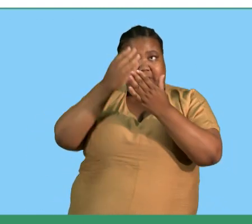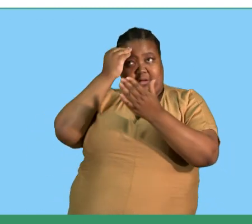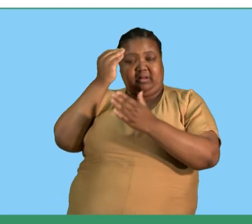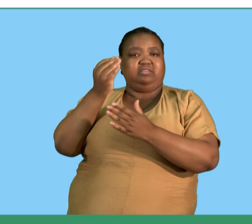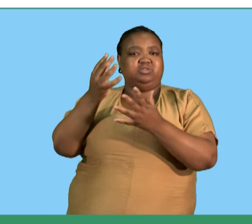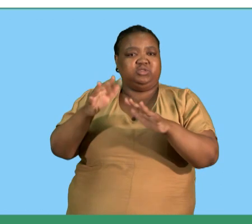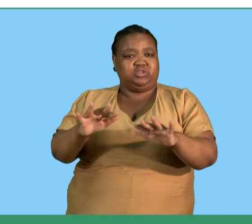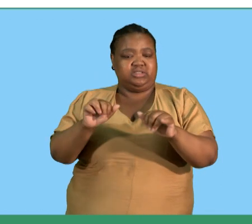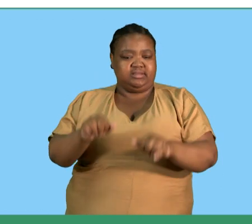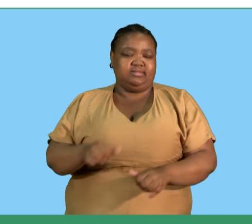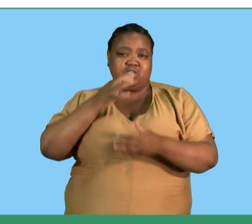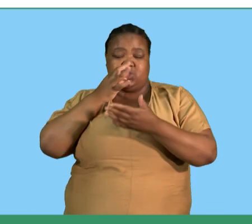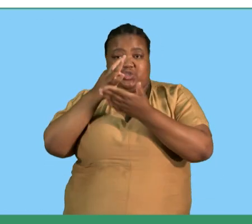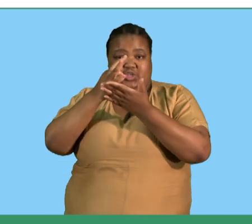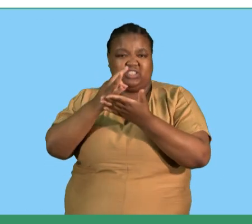or suggest